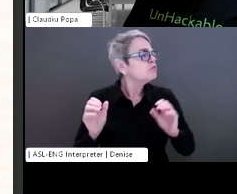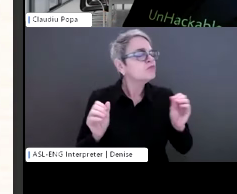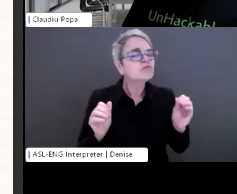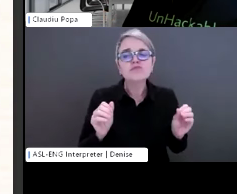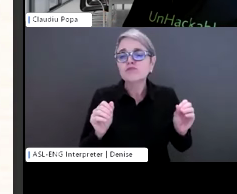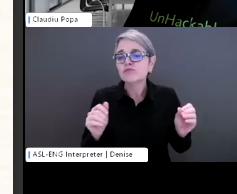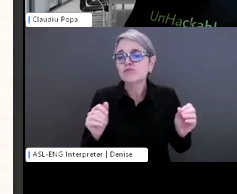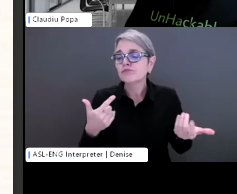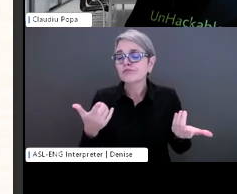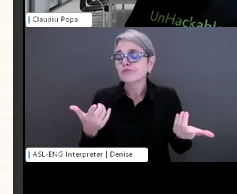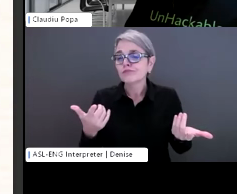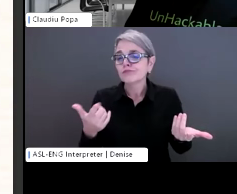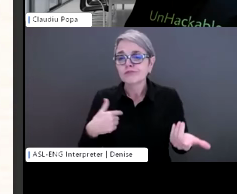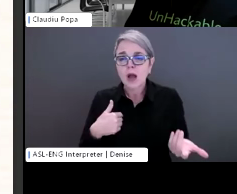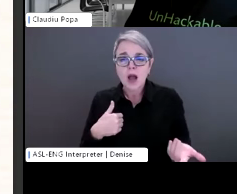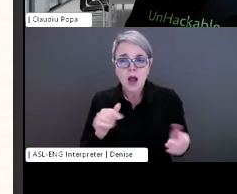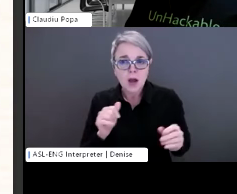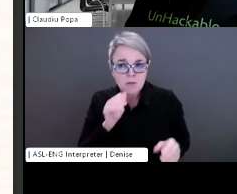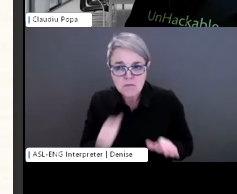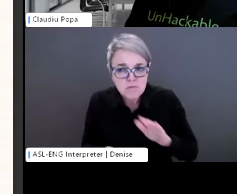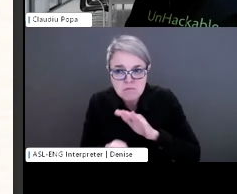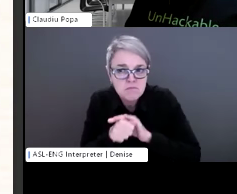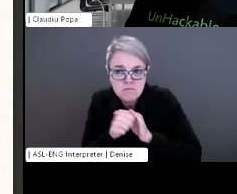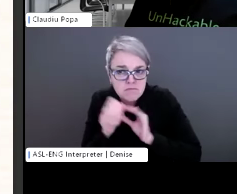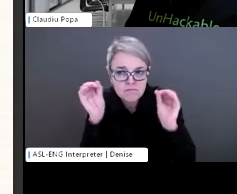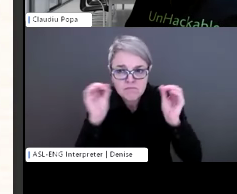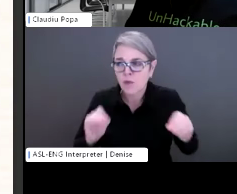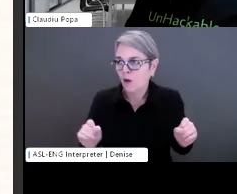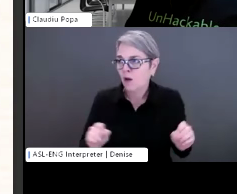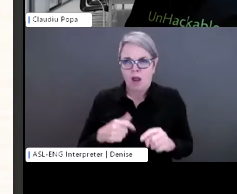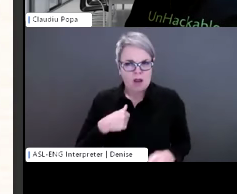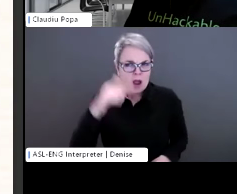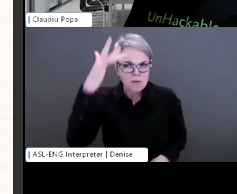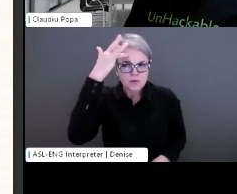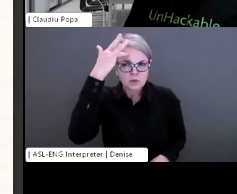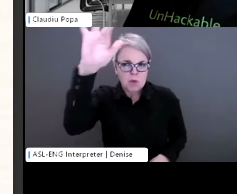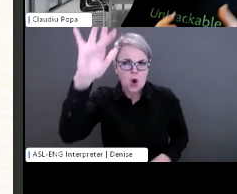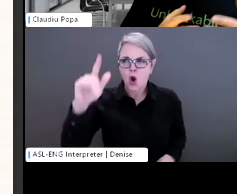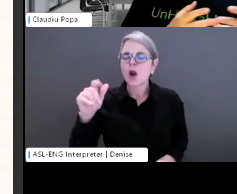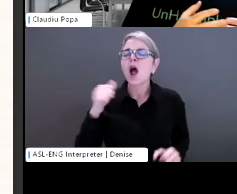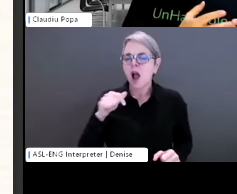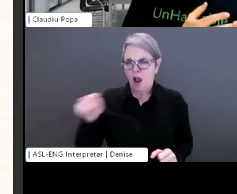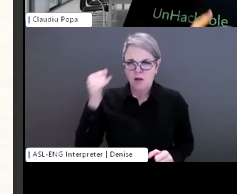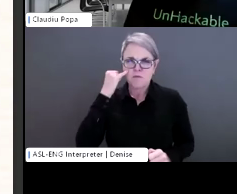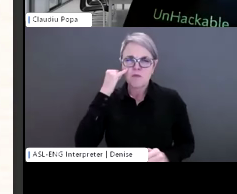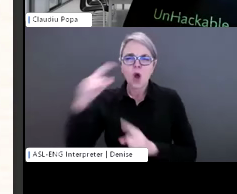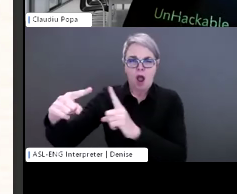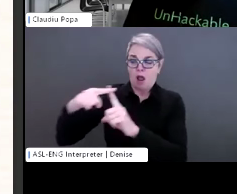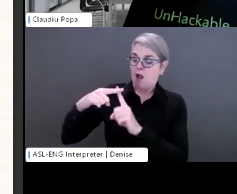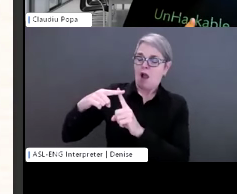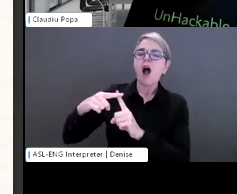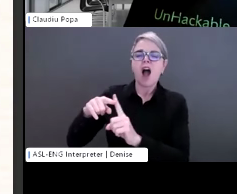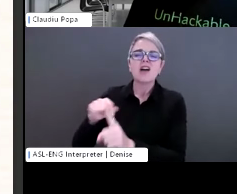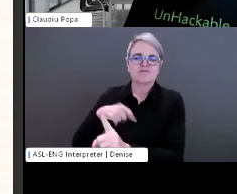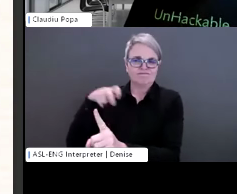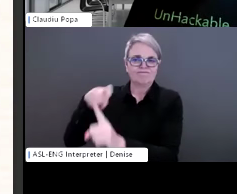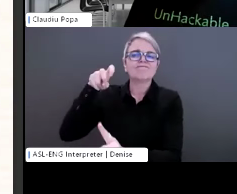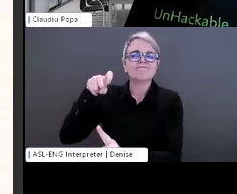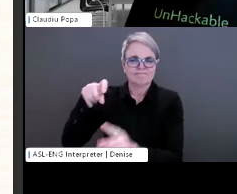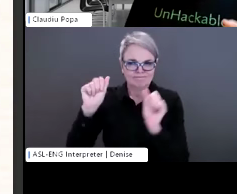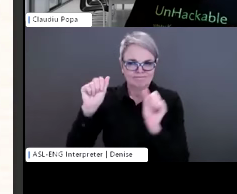fairly sharp, and I can tell when people target me anyway. And on the other hand, they might